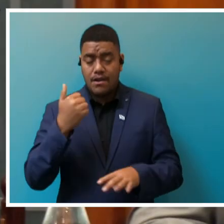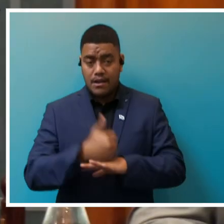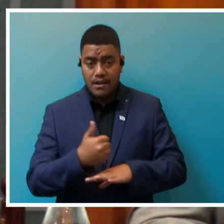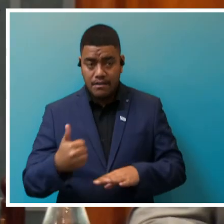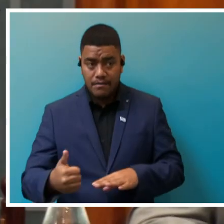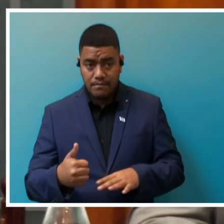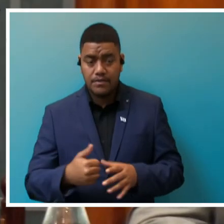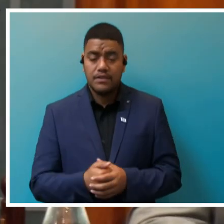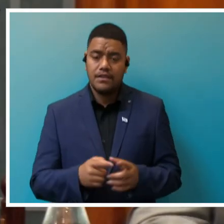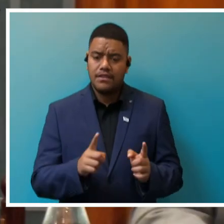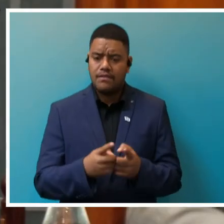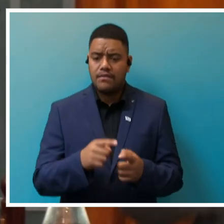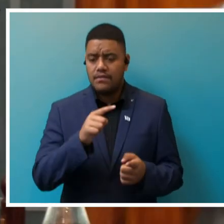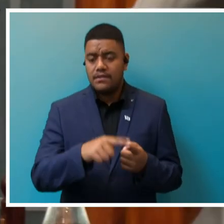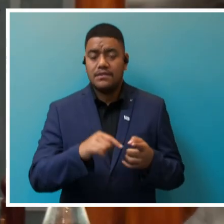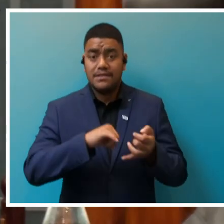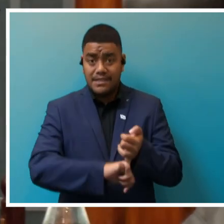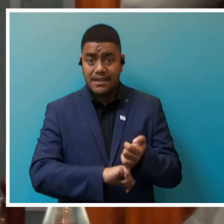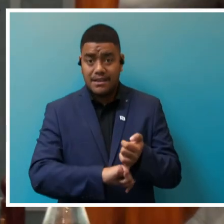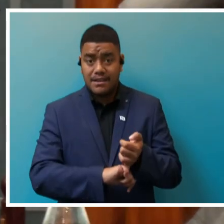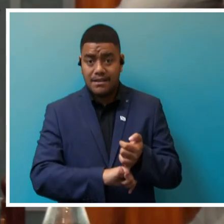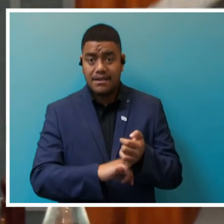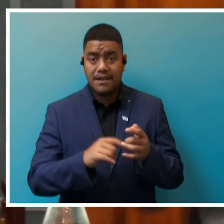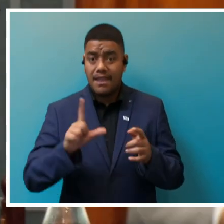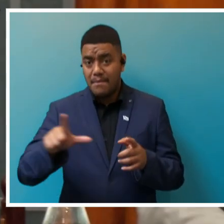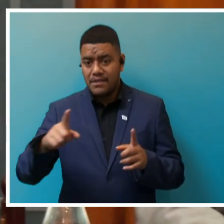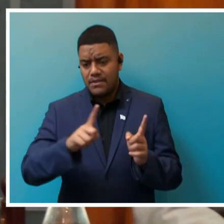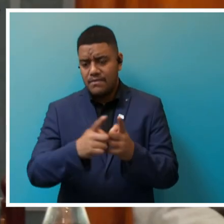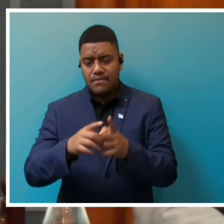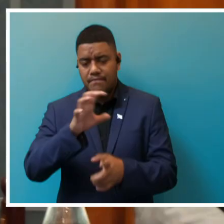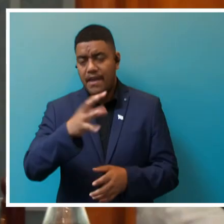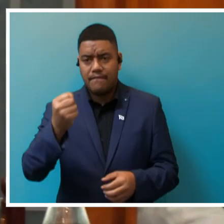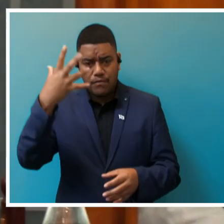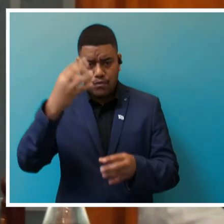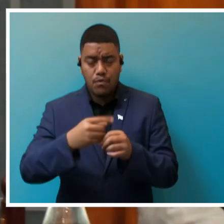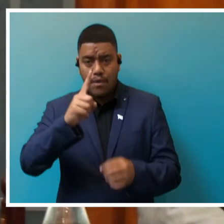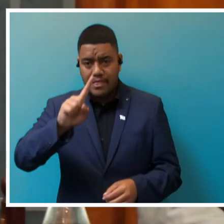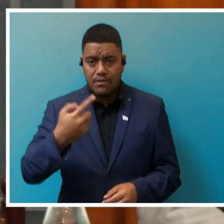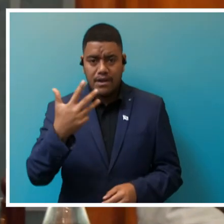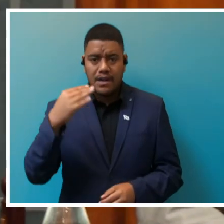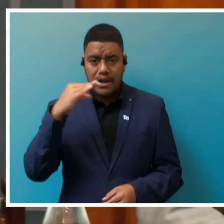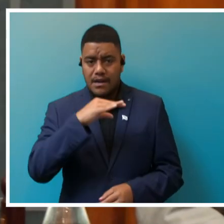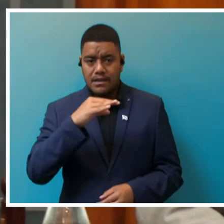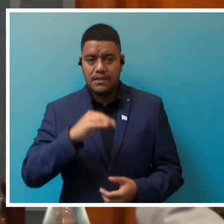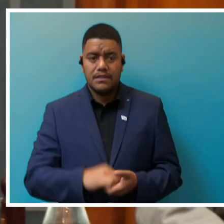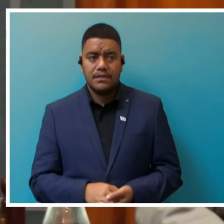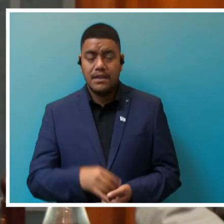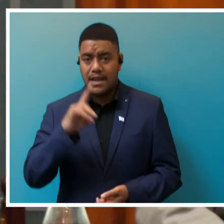Noedomba, Seanganga, Batiri, and Mua, have a total of 1,900